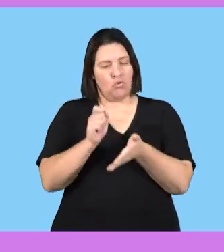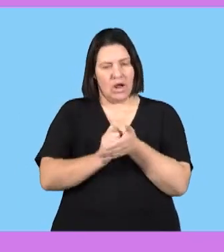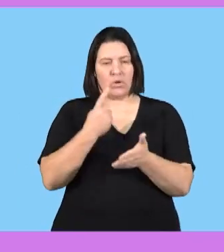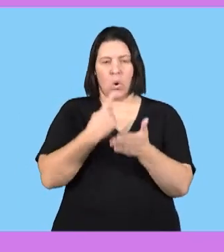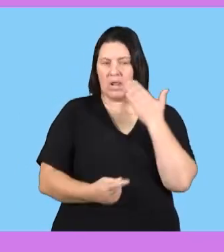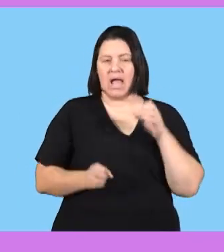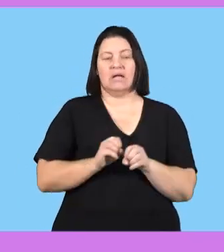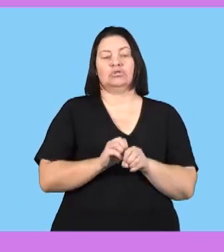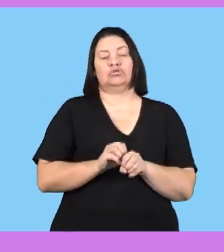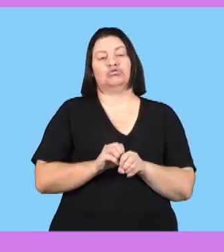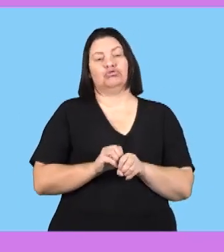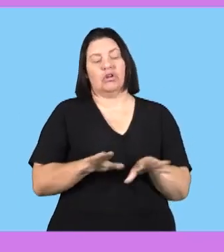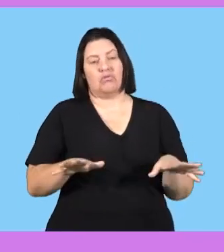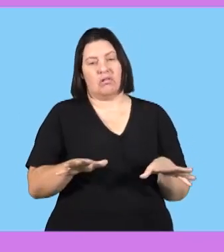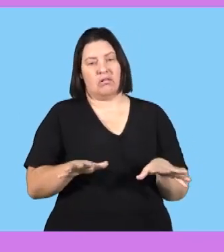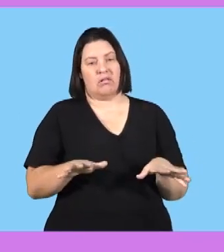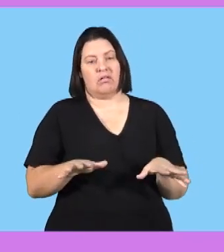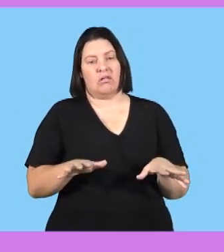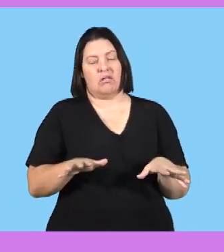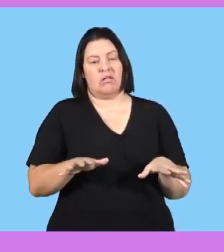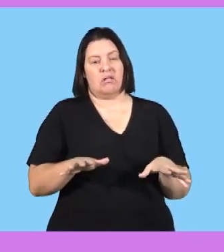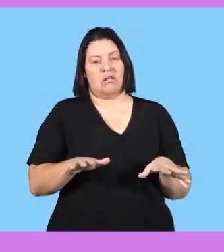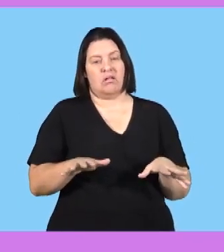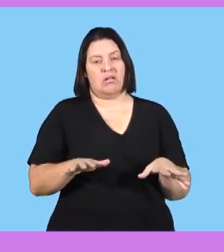You write it as a general